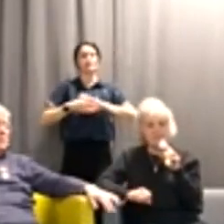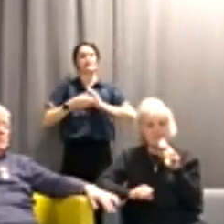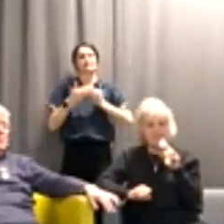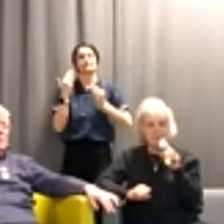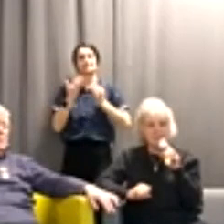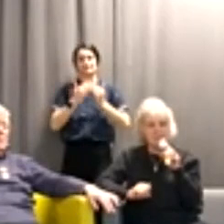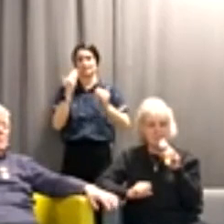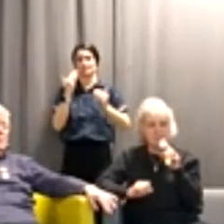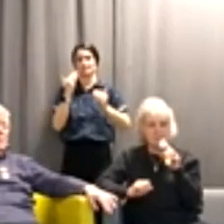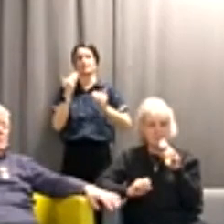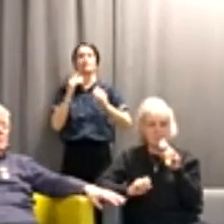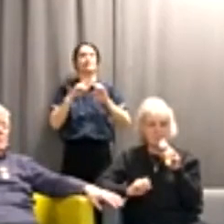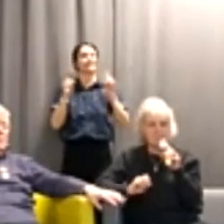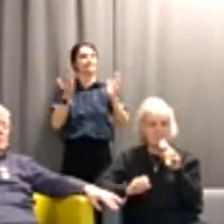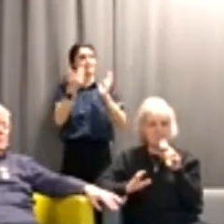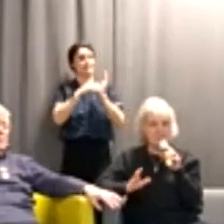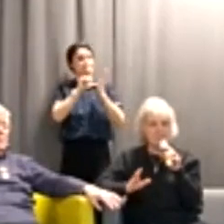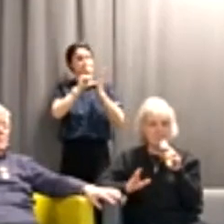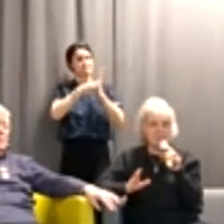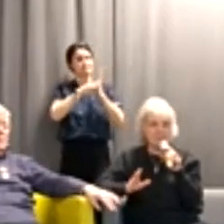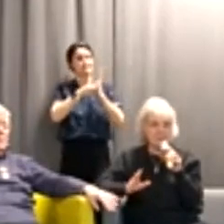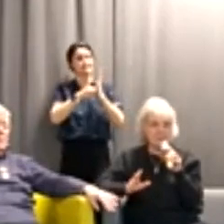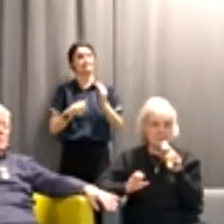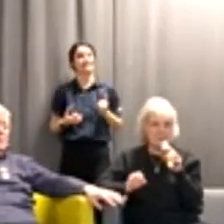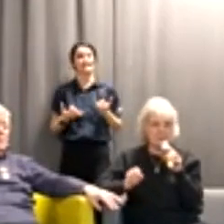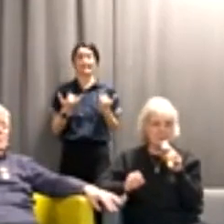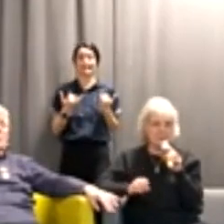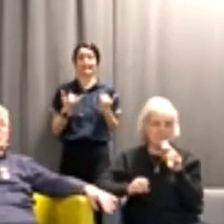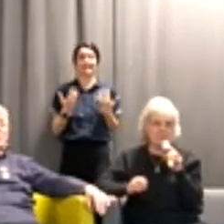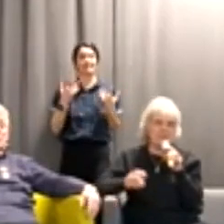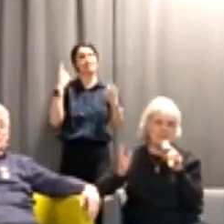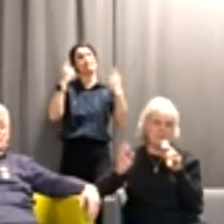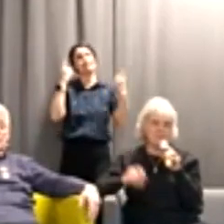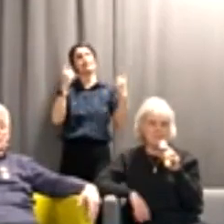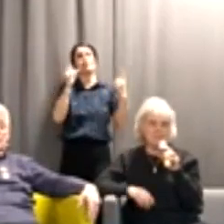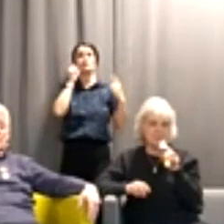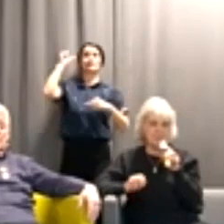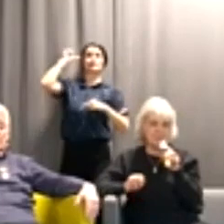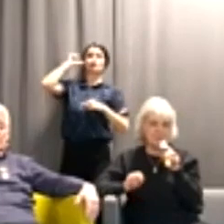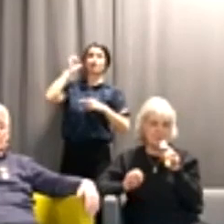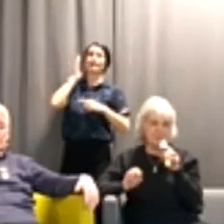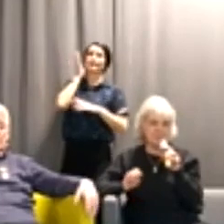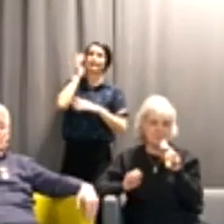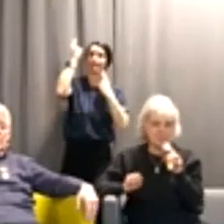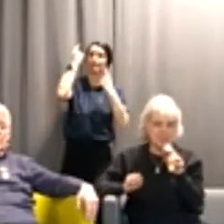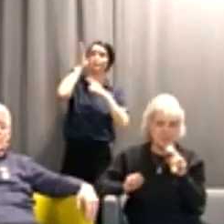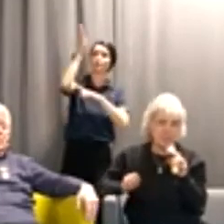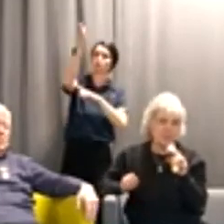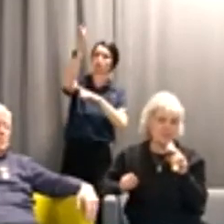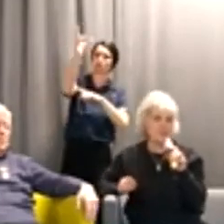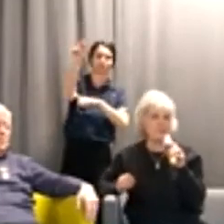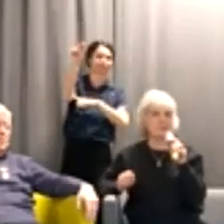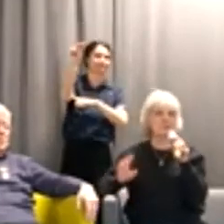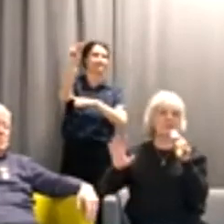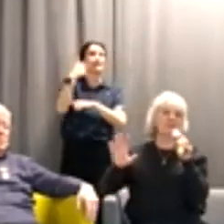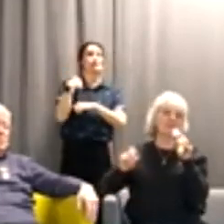again, just today is today, like, and I don't know, in my younger years when I used